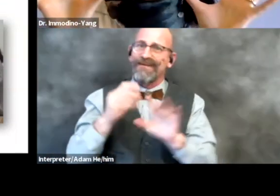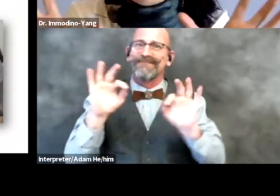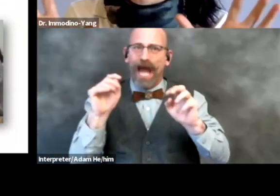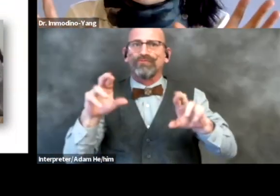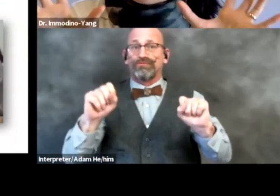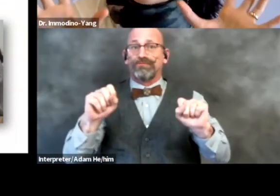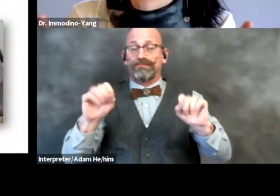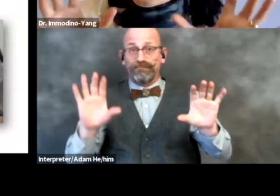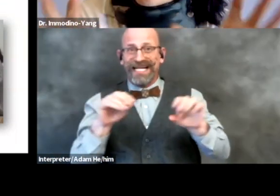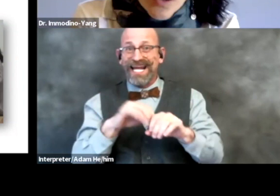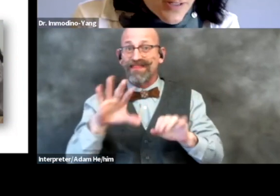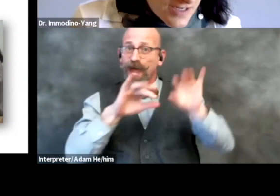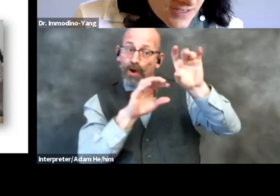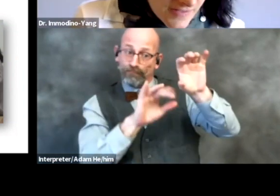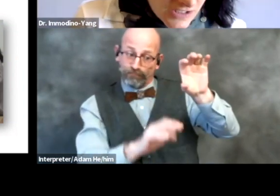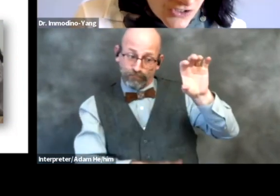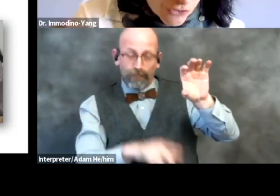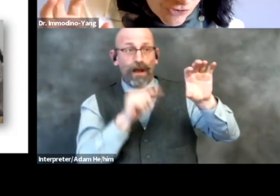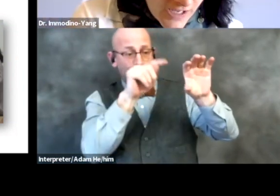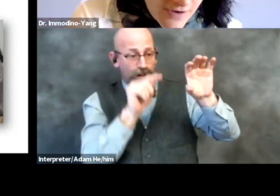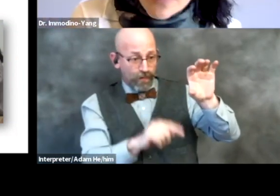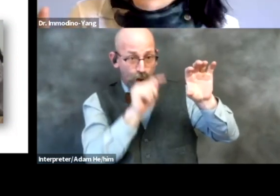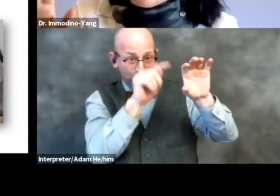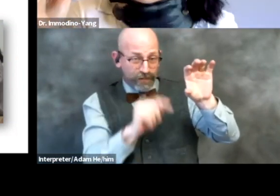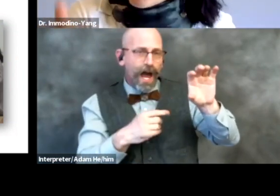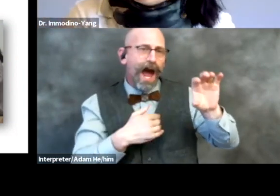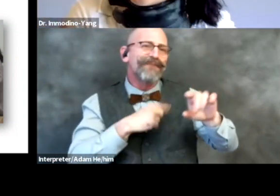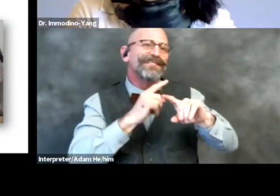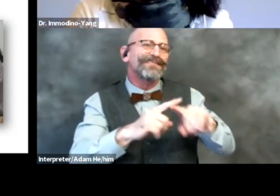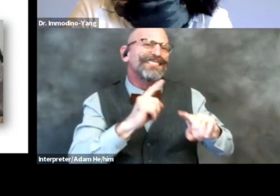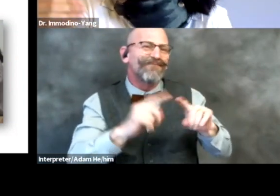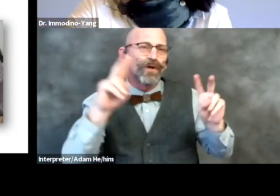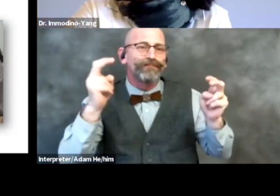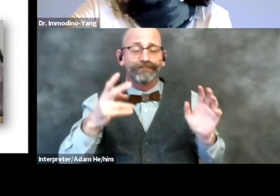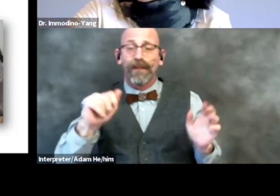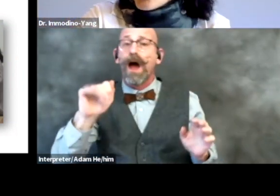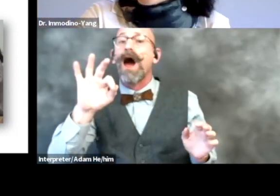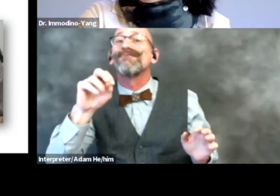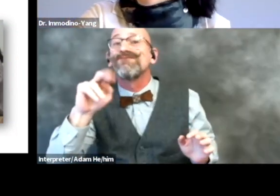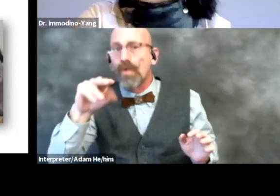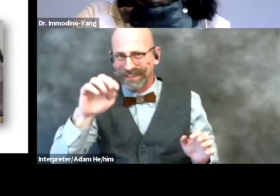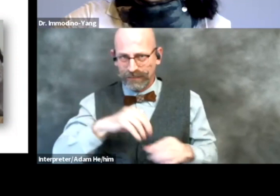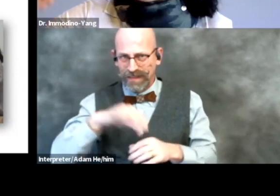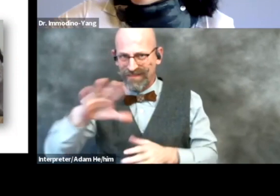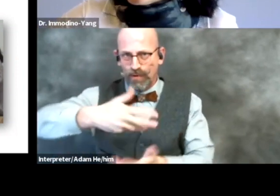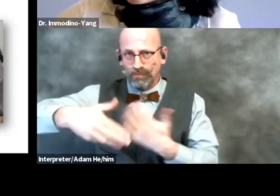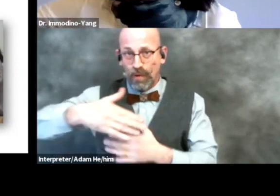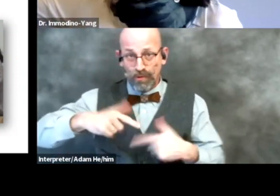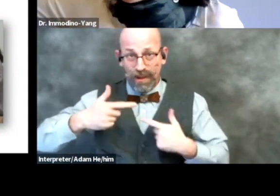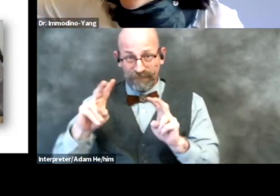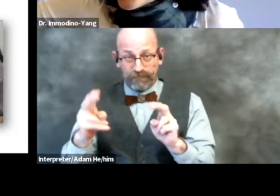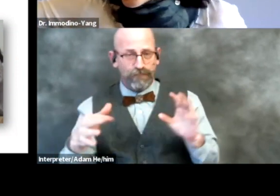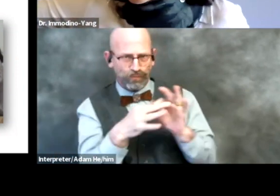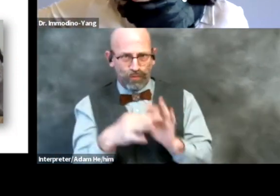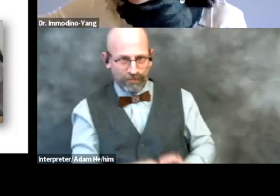are associated with different affordances in the kid's social life, but also with different neural mechanisms and